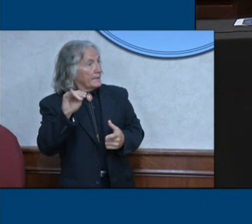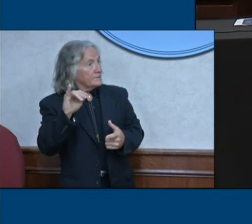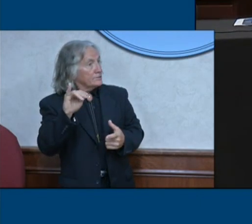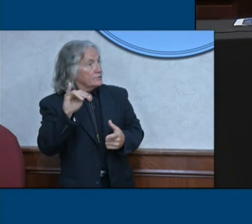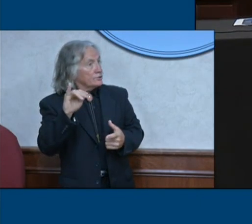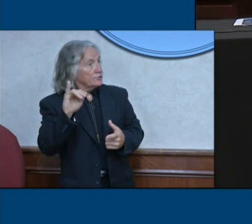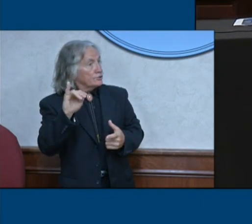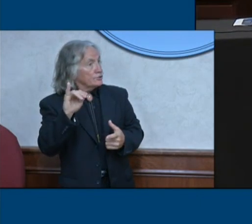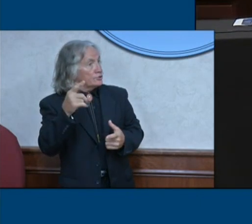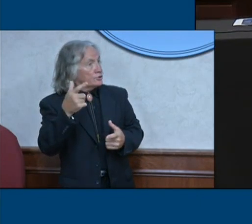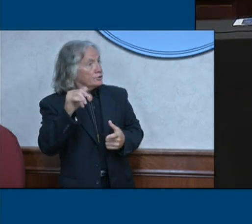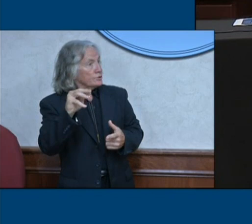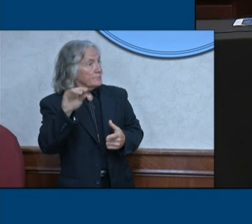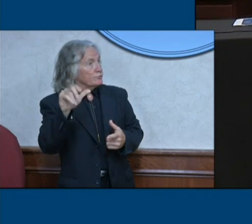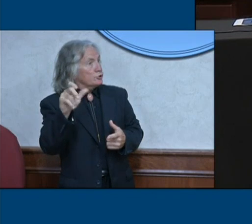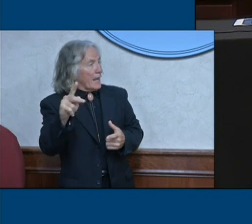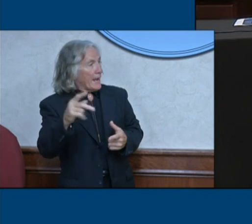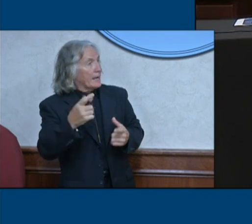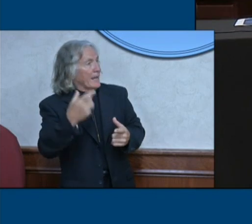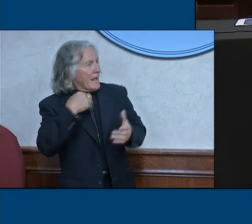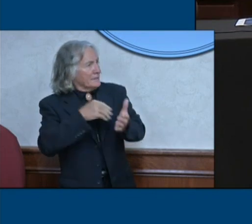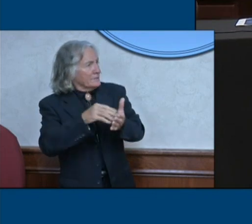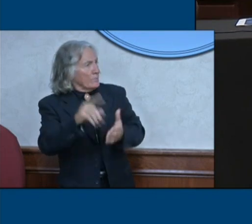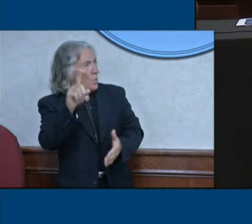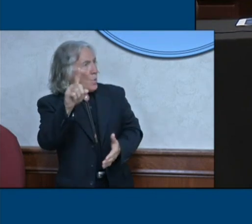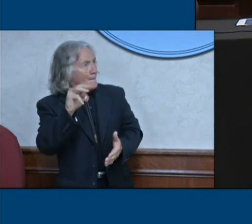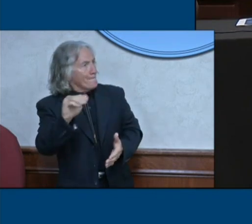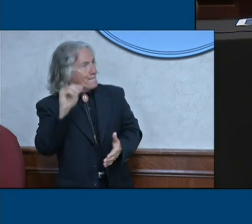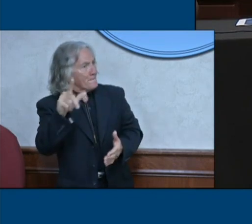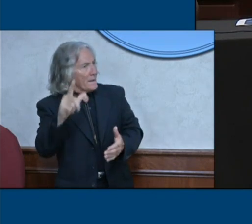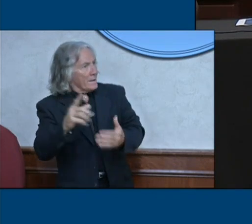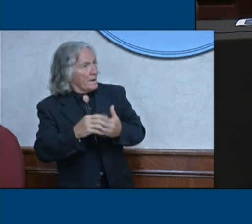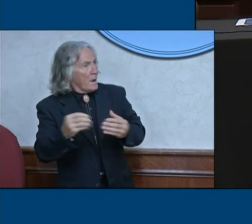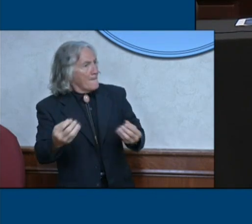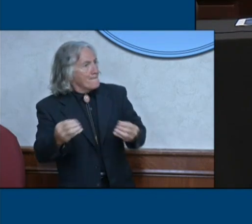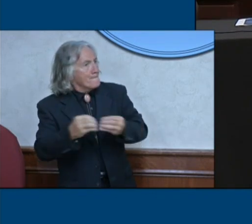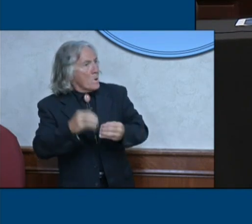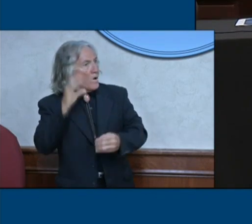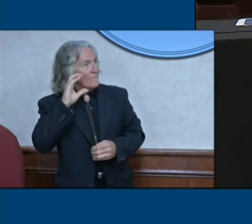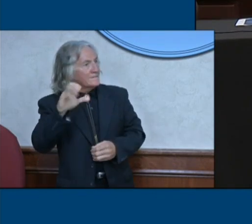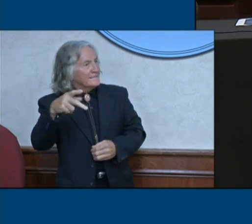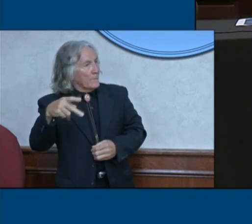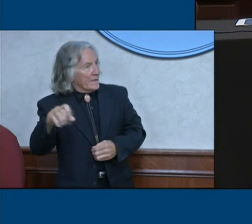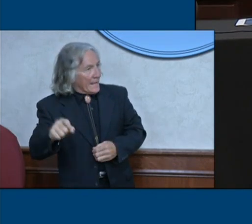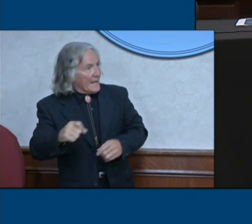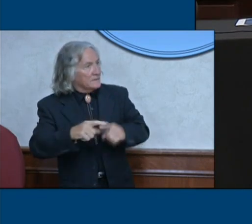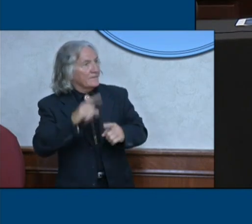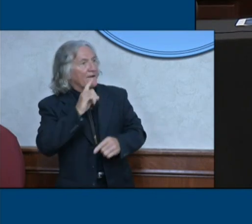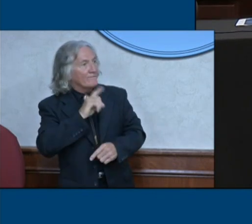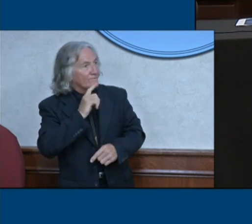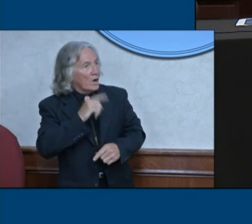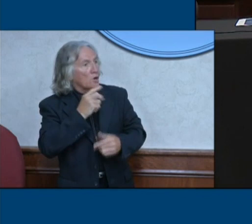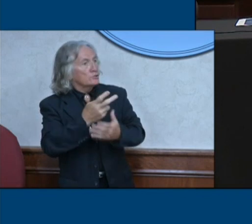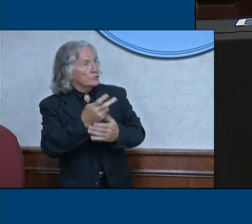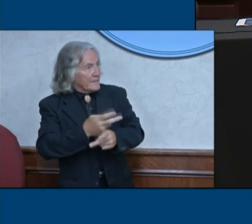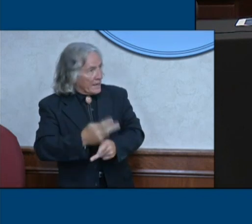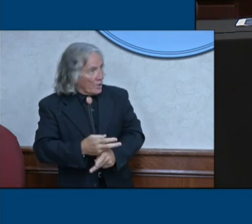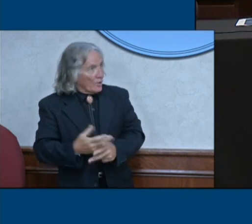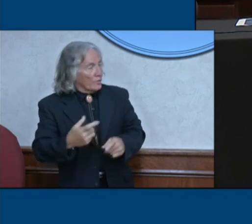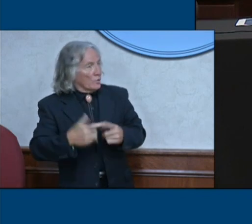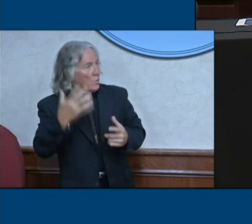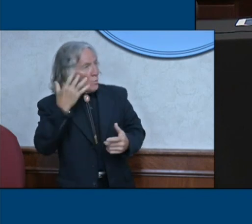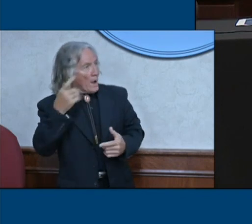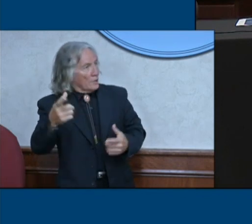has, I believe, spent about $500 million more on child protective services and foster care in the last 3 years than it was spending before.